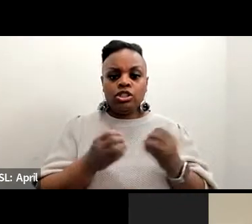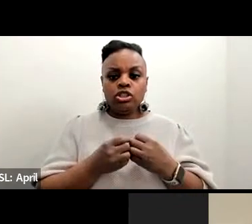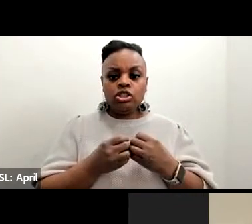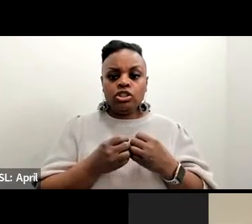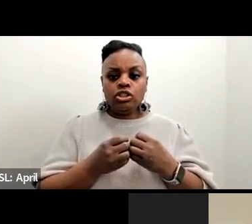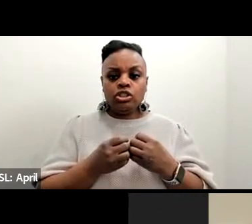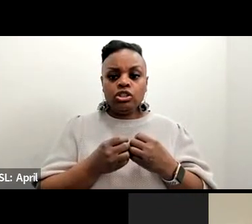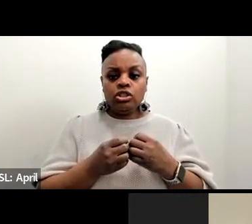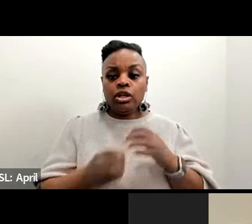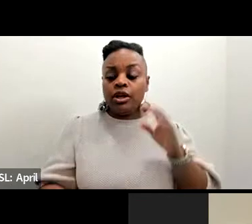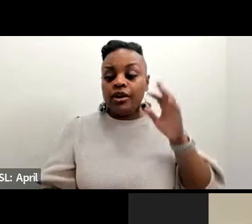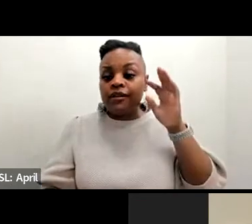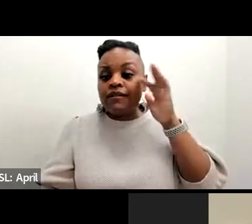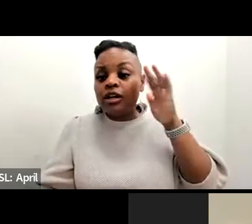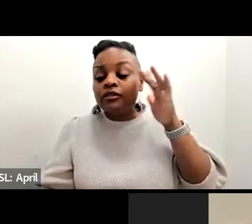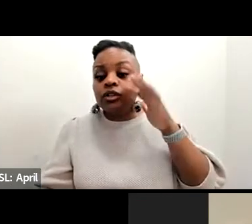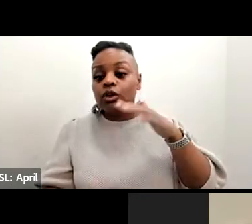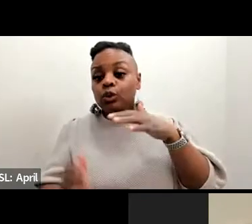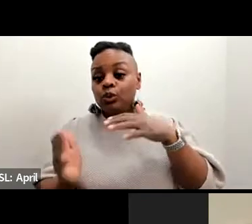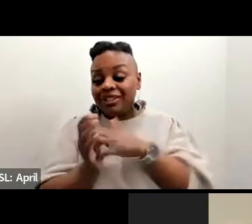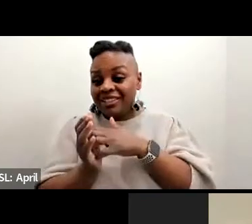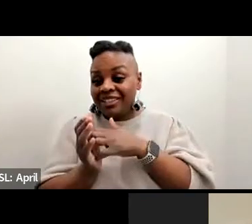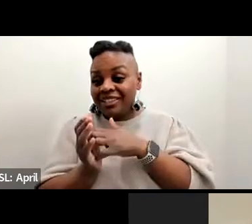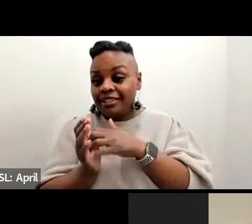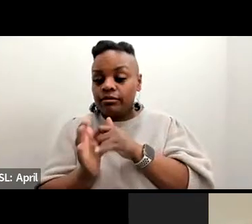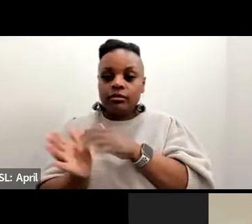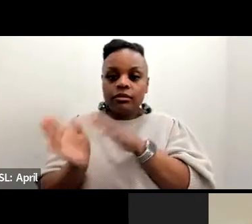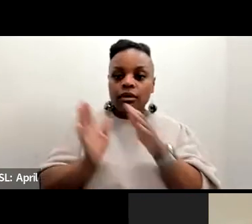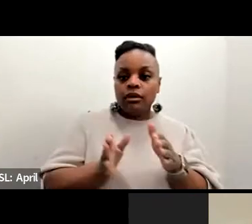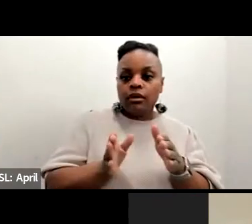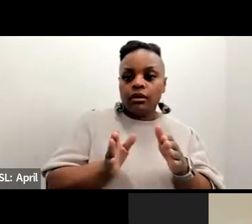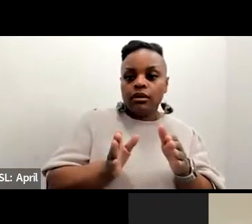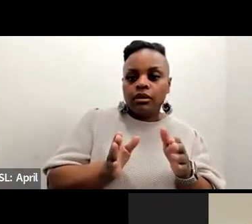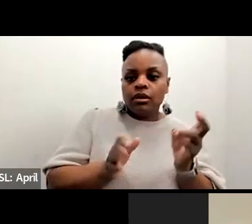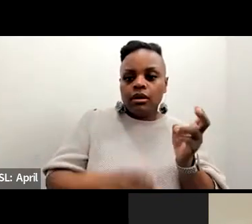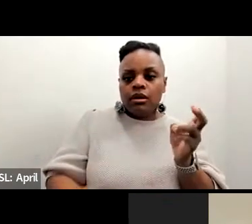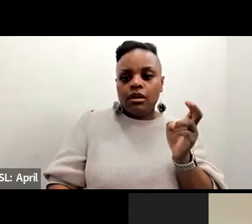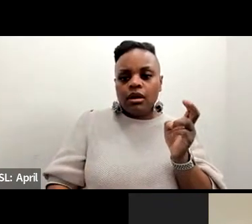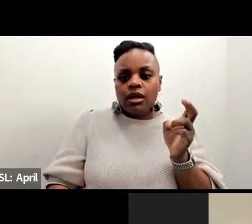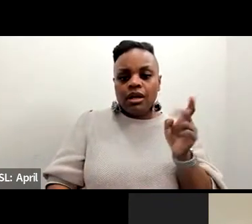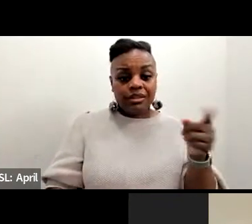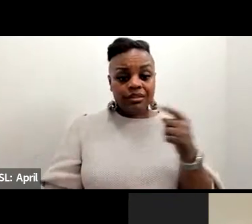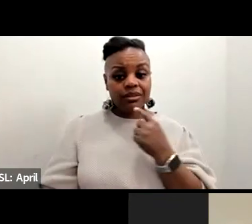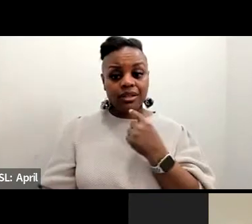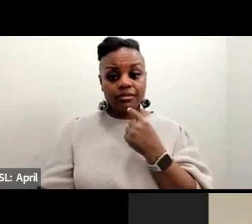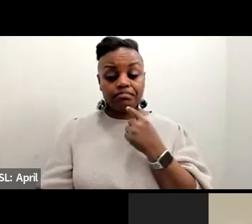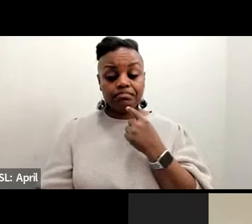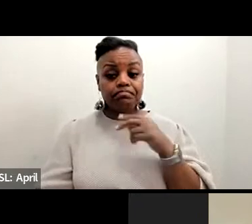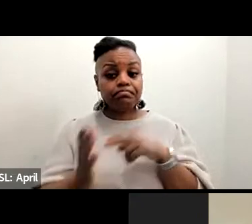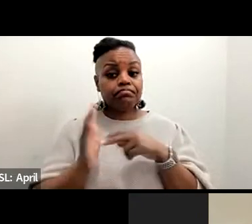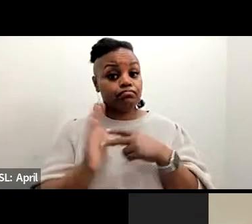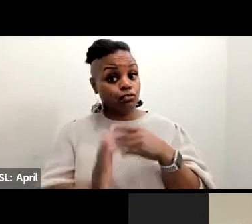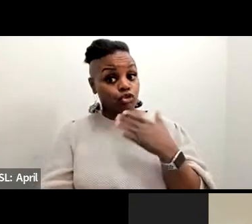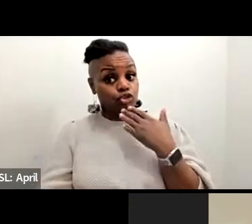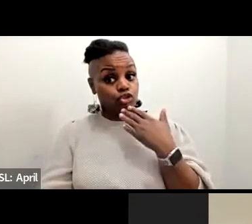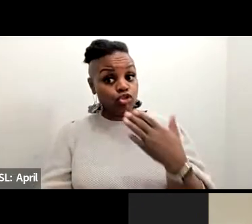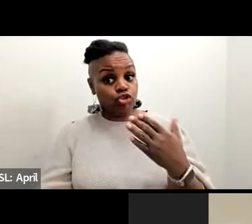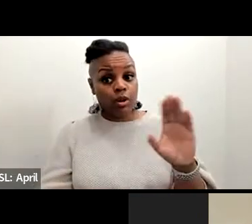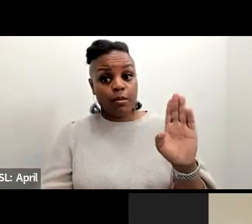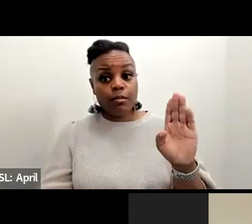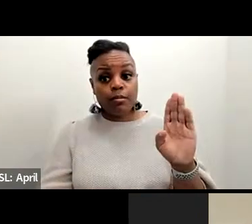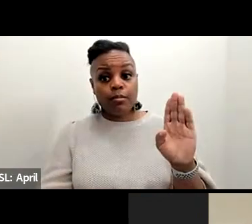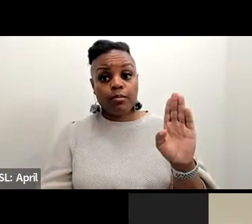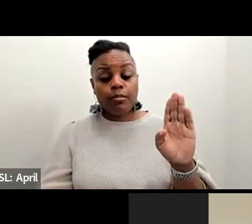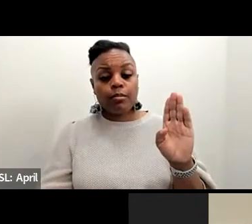good at bureaucracy and bad at ideas. Is that a way of putting it? That's a very good way to put it. Yes,